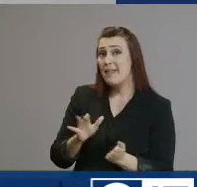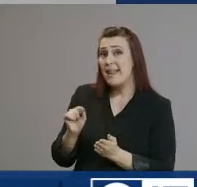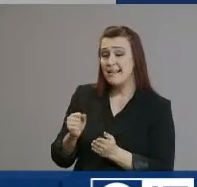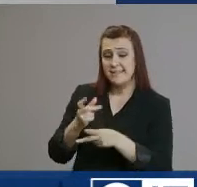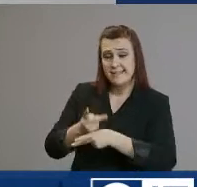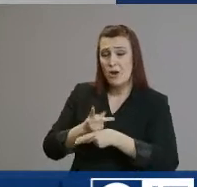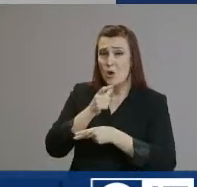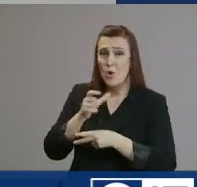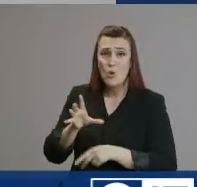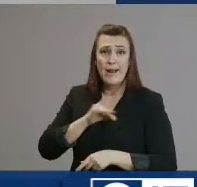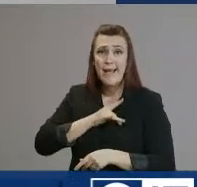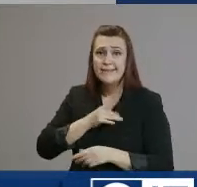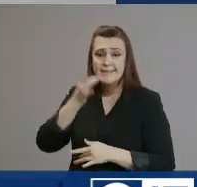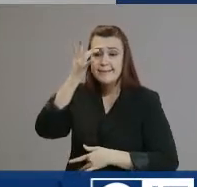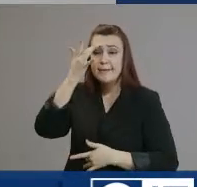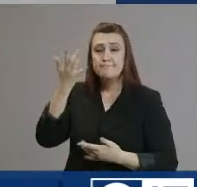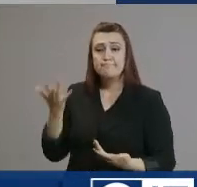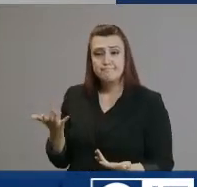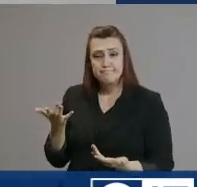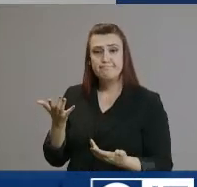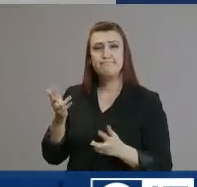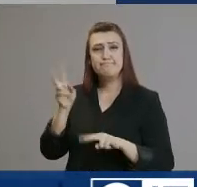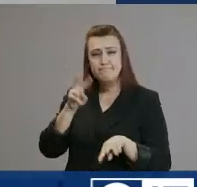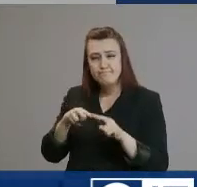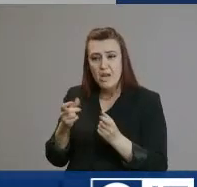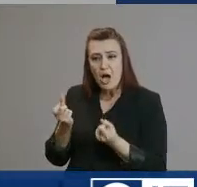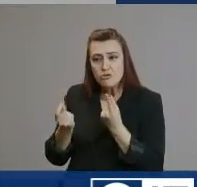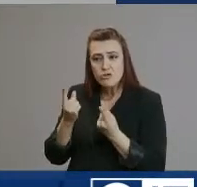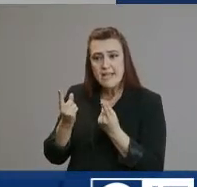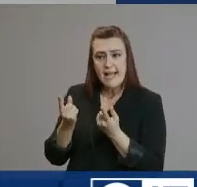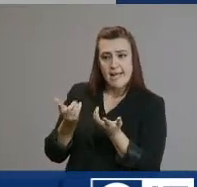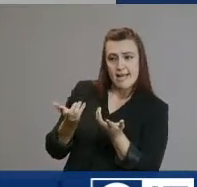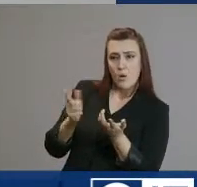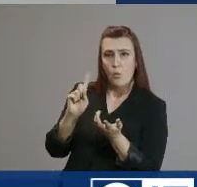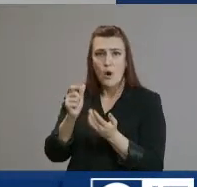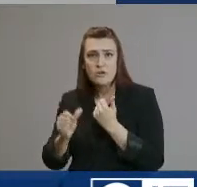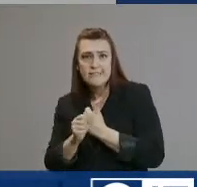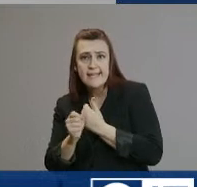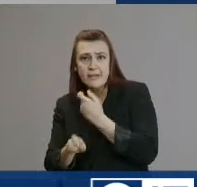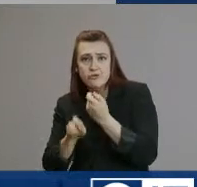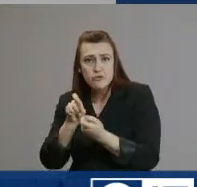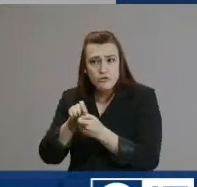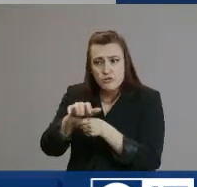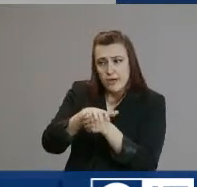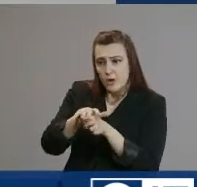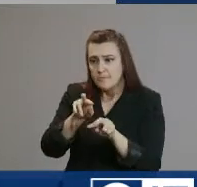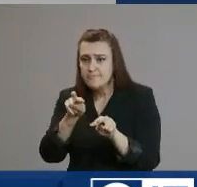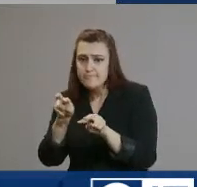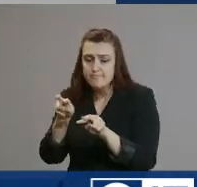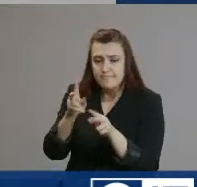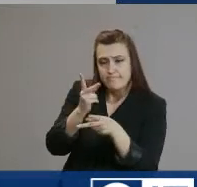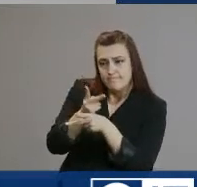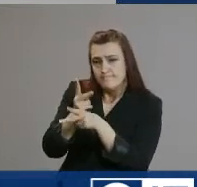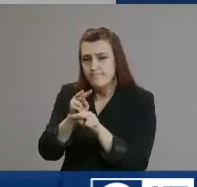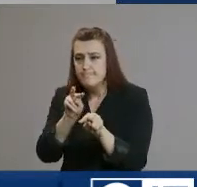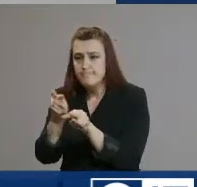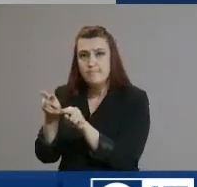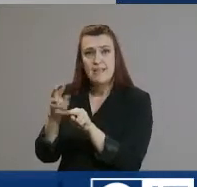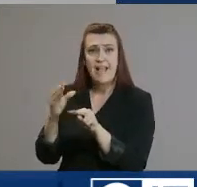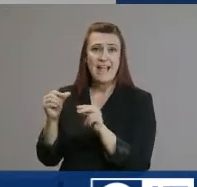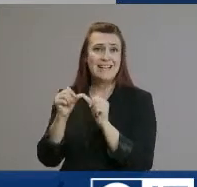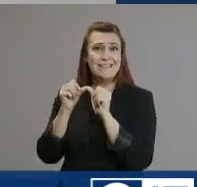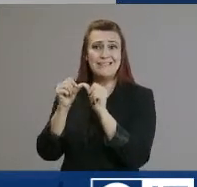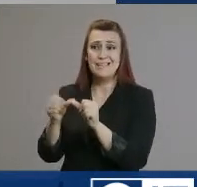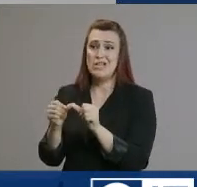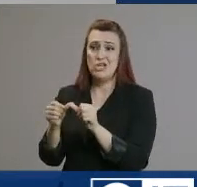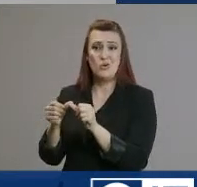the harm's way that they are in, and that we can continue other issues while protecting as many